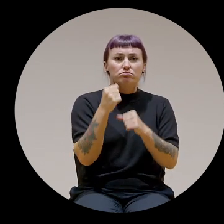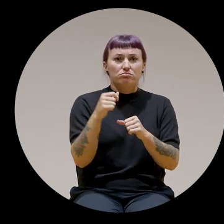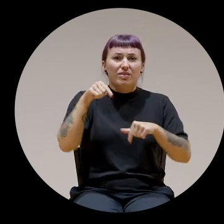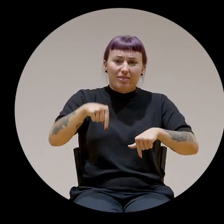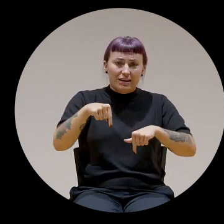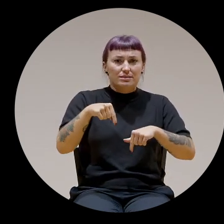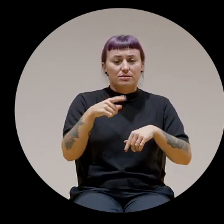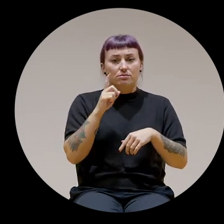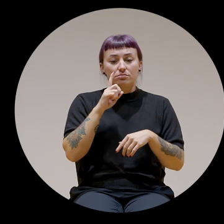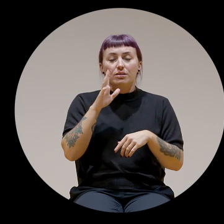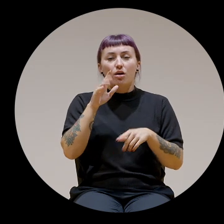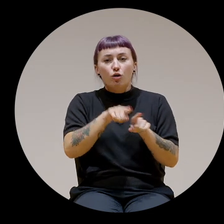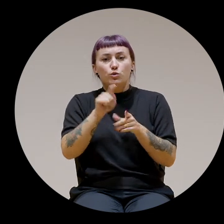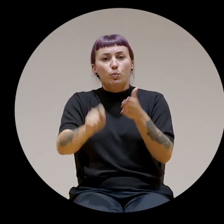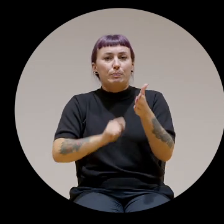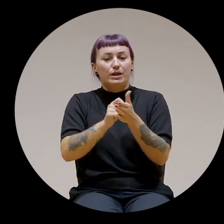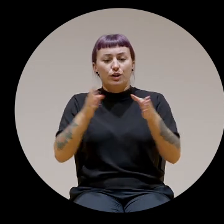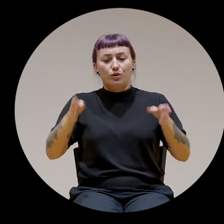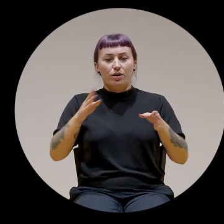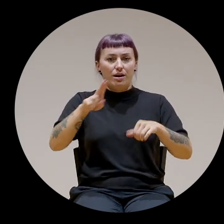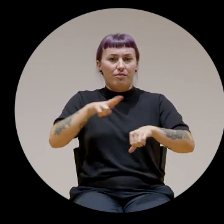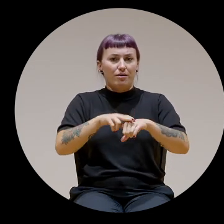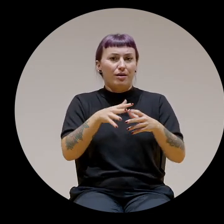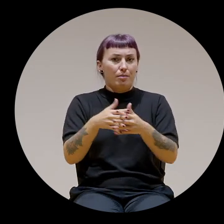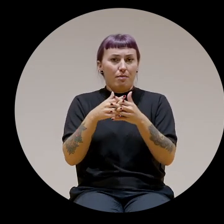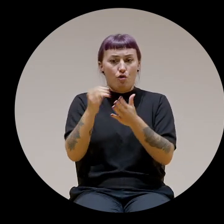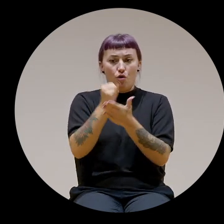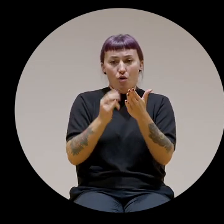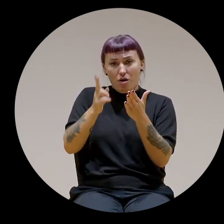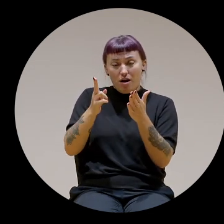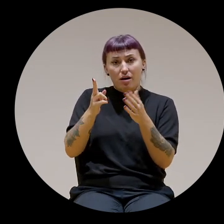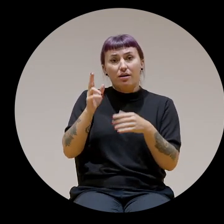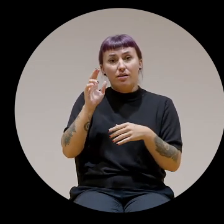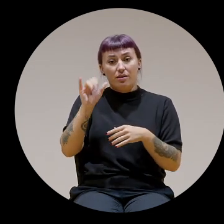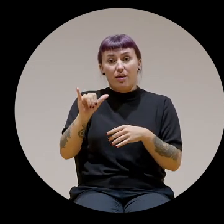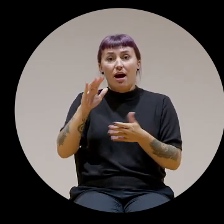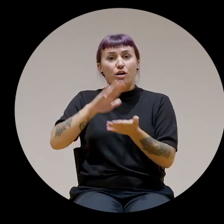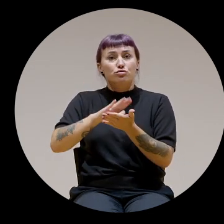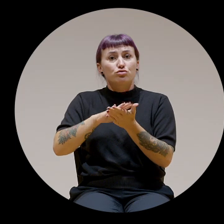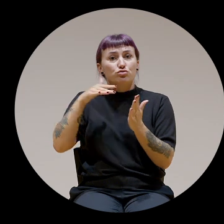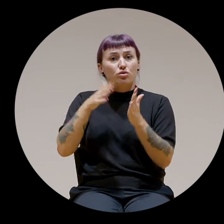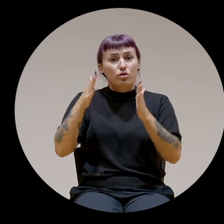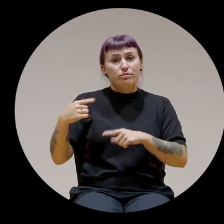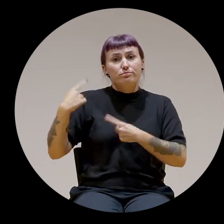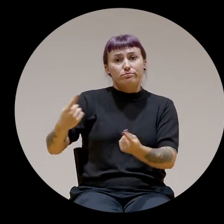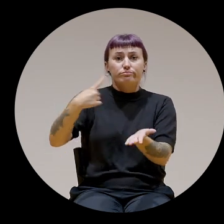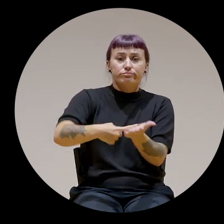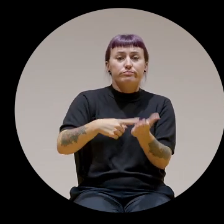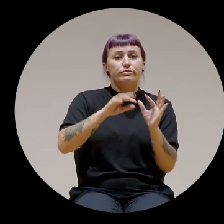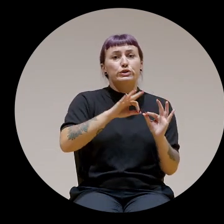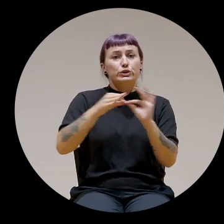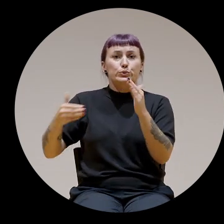focus on a period of Native American art history that scholars have been talking about and interpreting